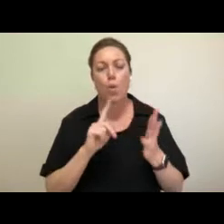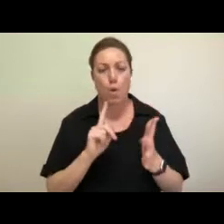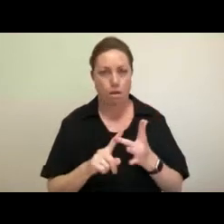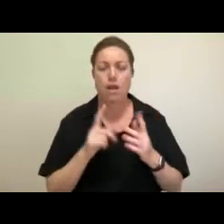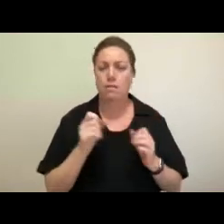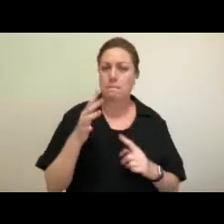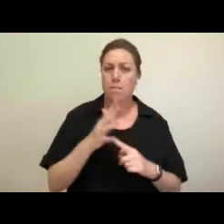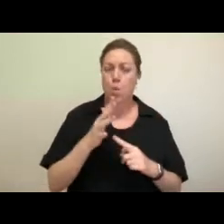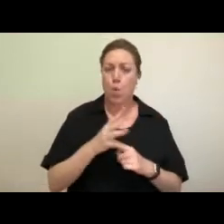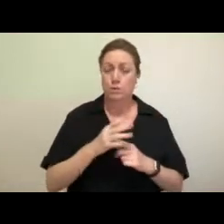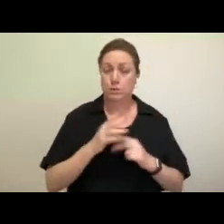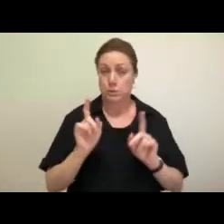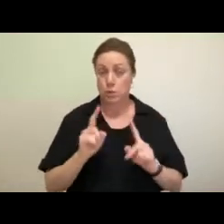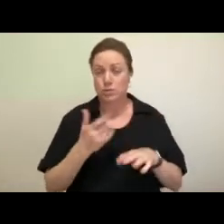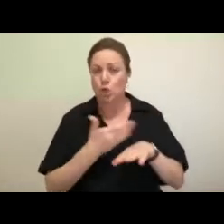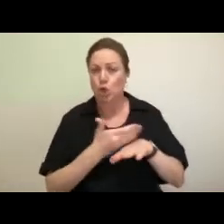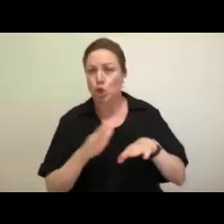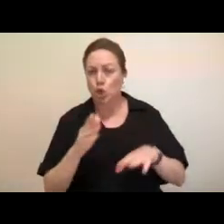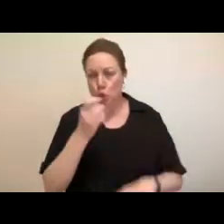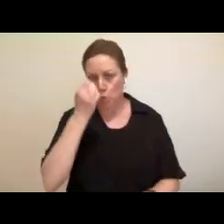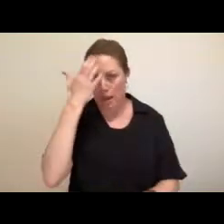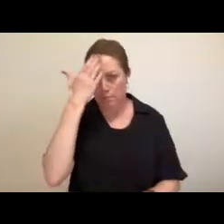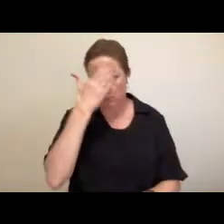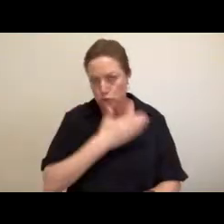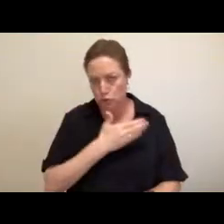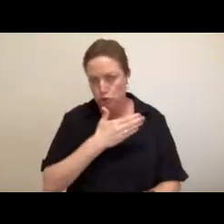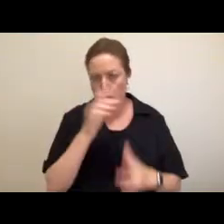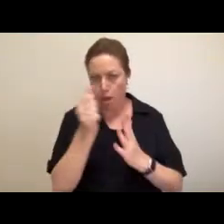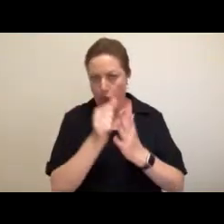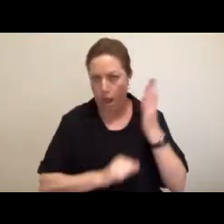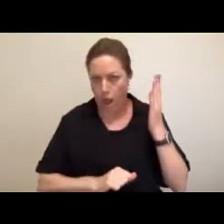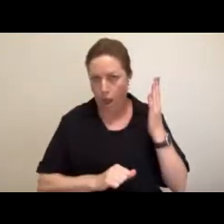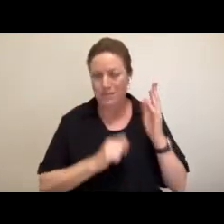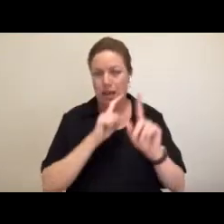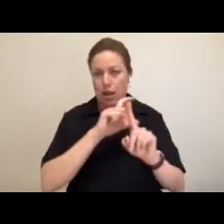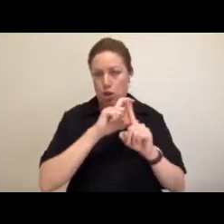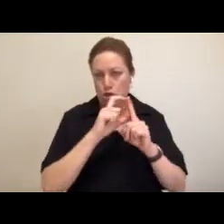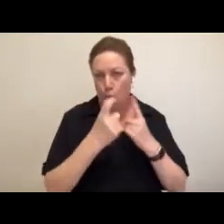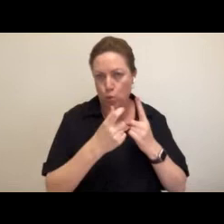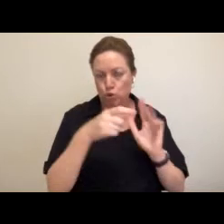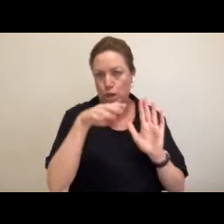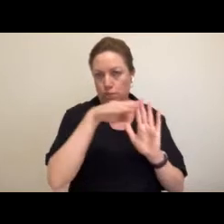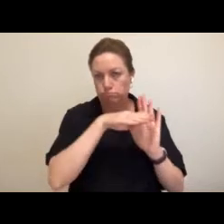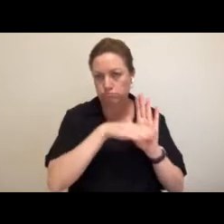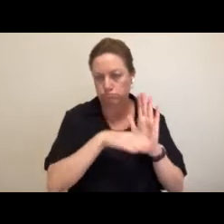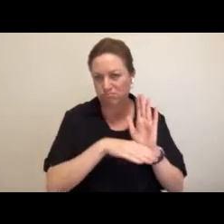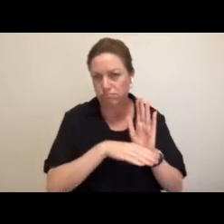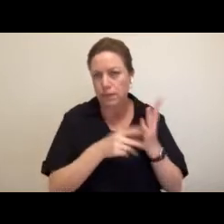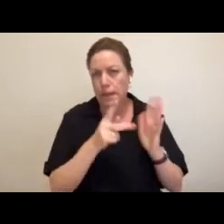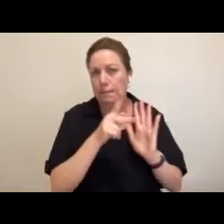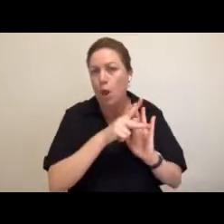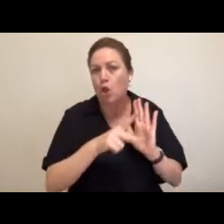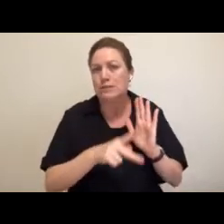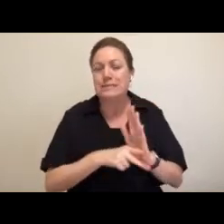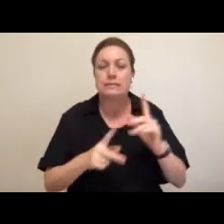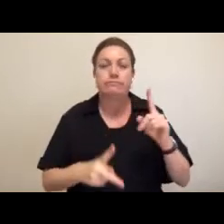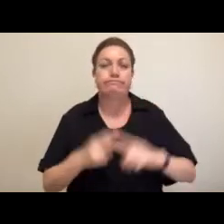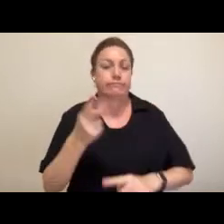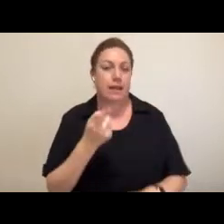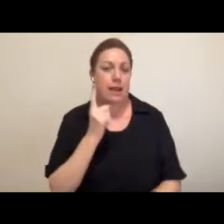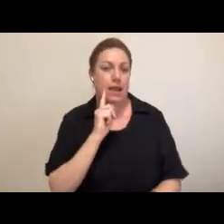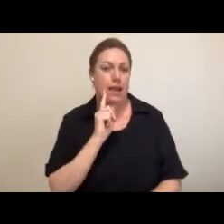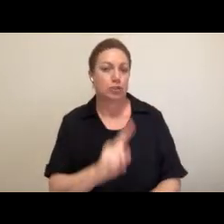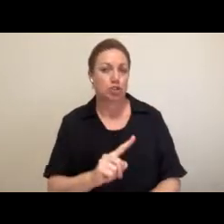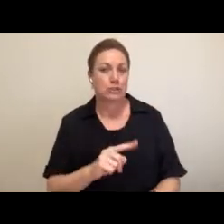new Aboriginal Arts and Culture Protocols that was launched last year. that was developed by Aboriginal staff at Create and